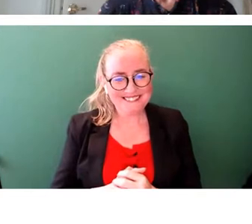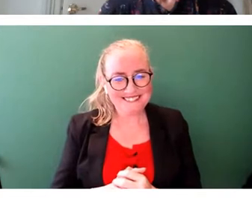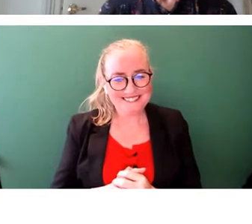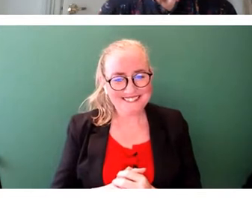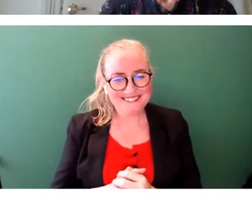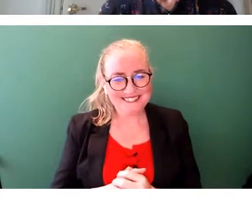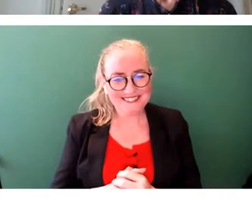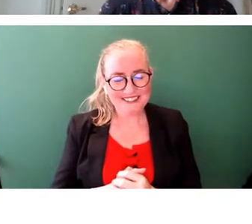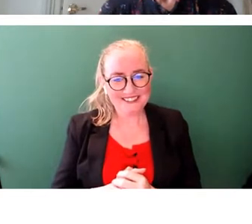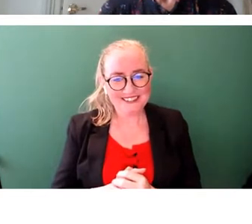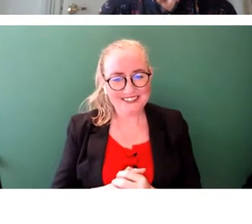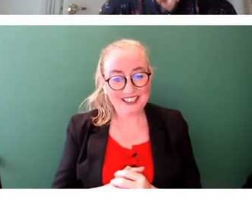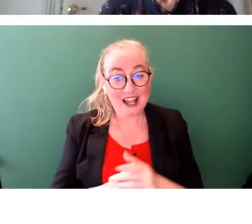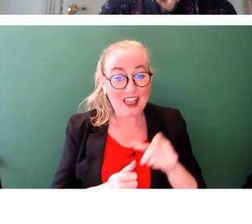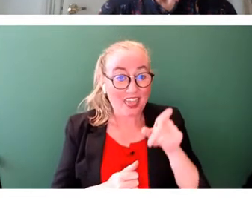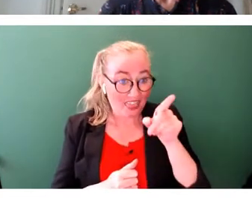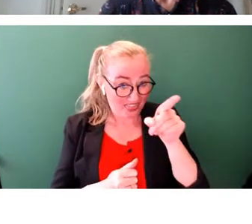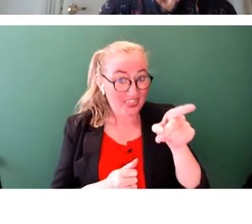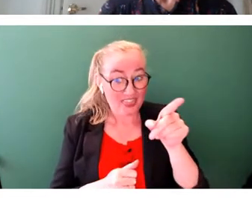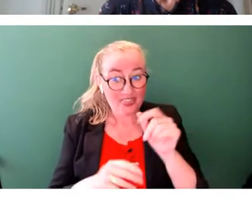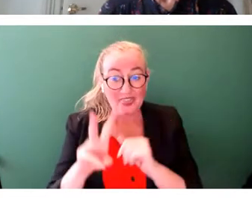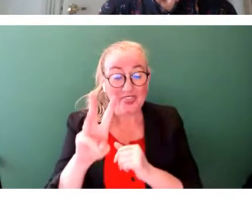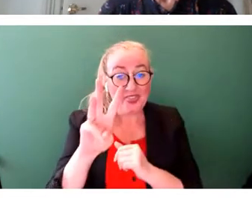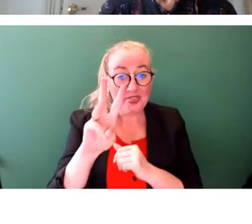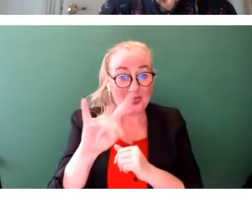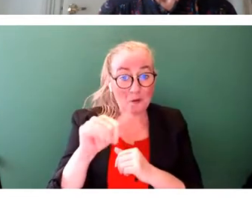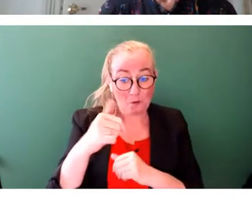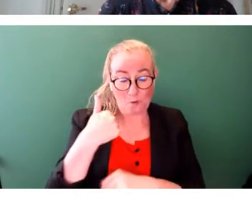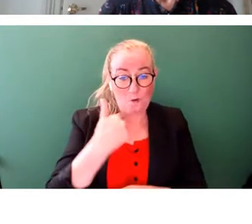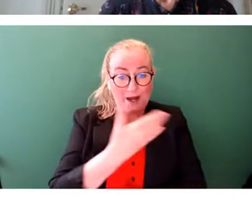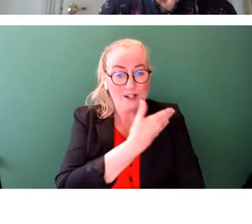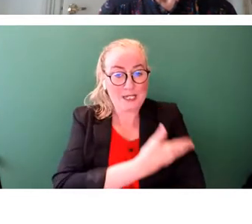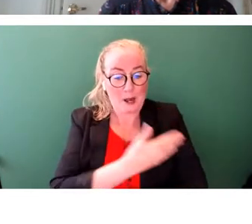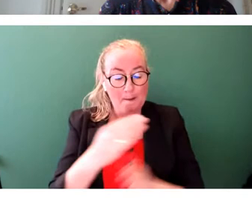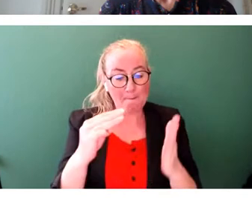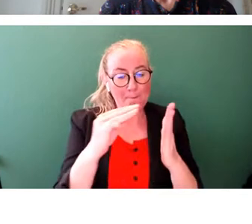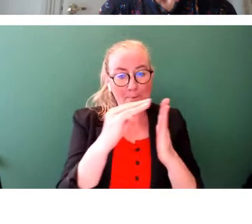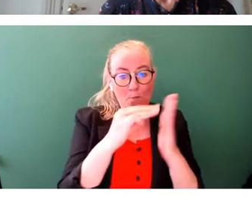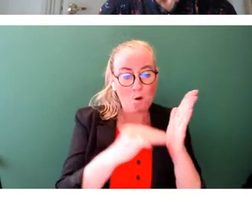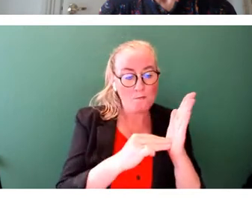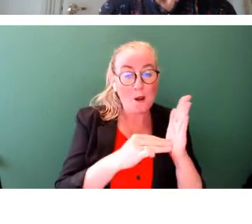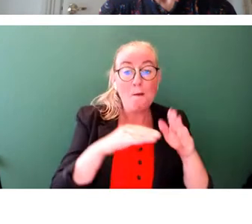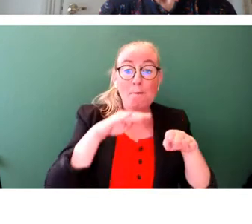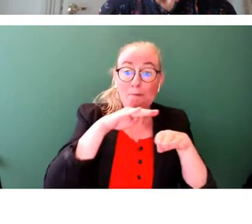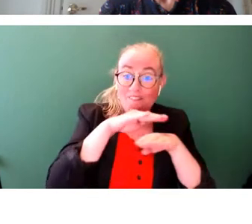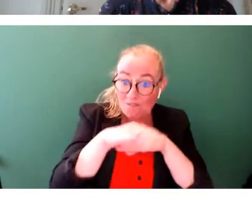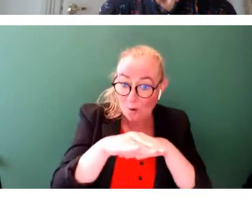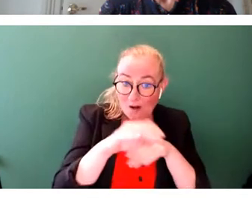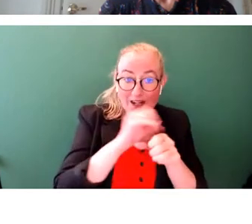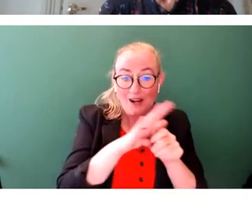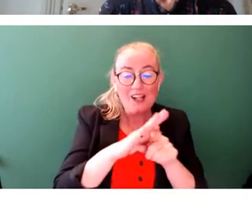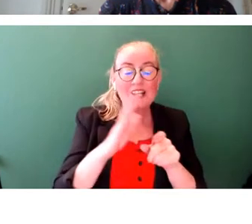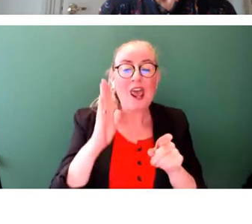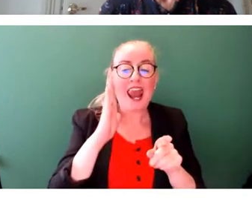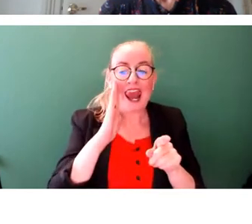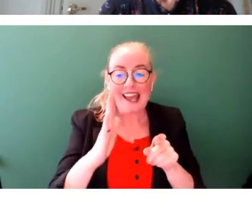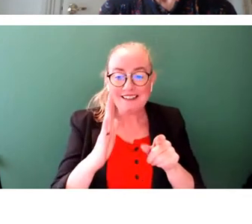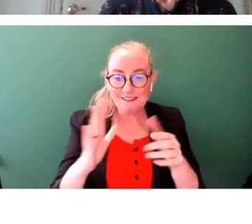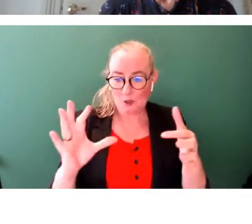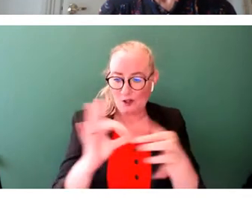Yes, and that's why we started a program before the pandemic. It was called Let's Connect, and it was